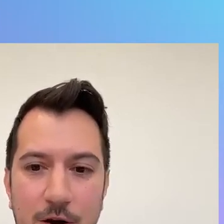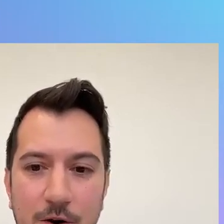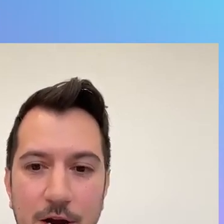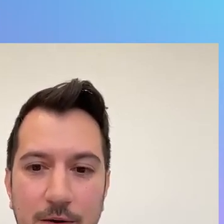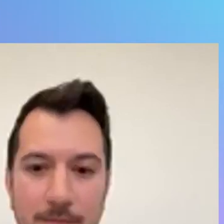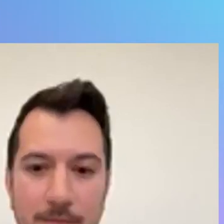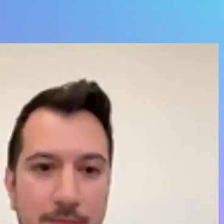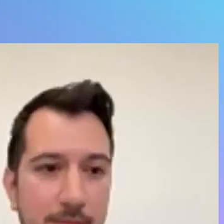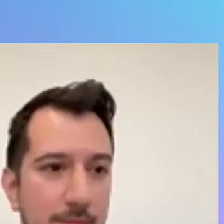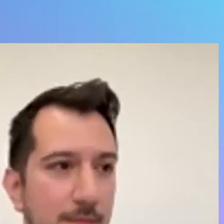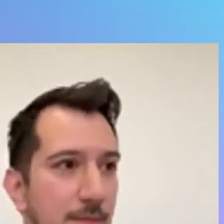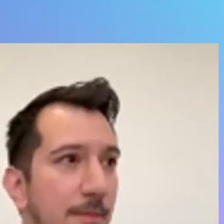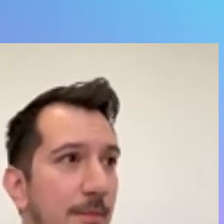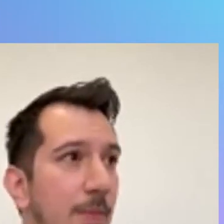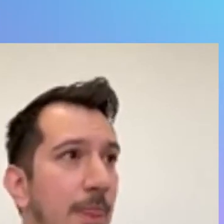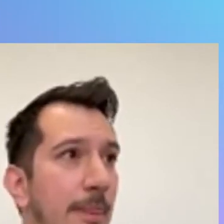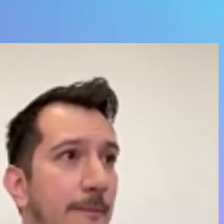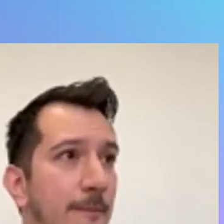All right.